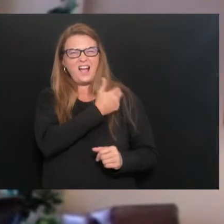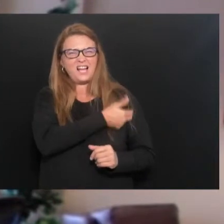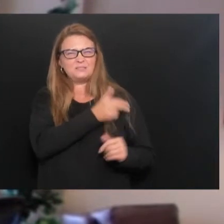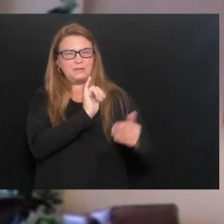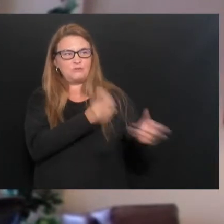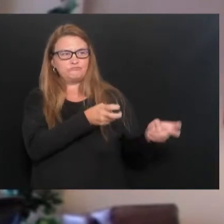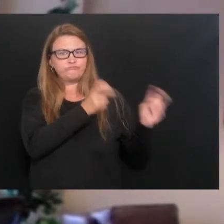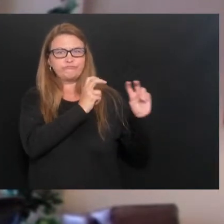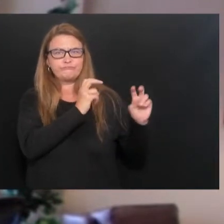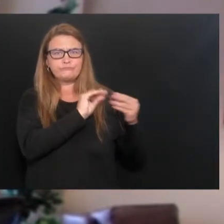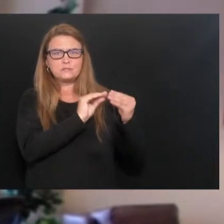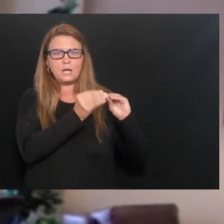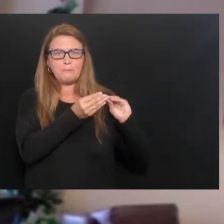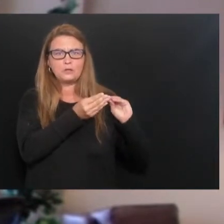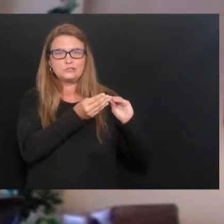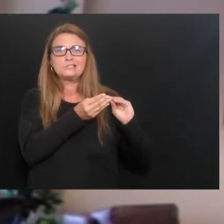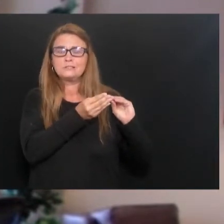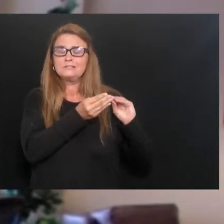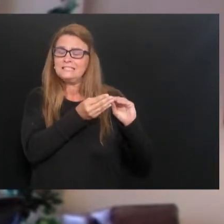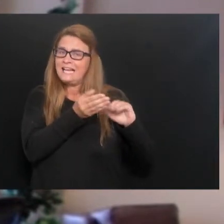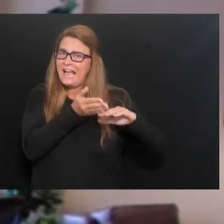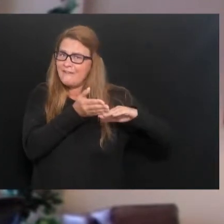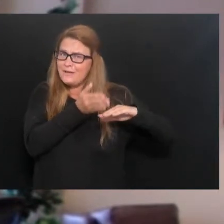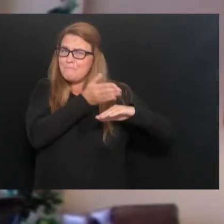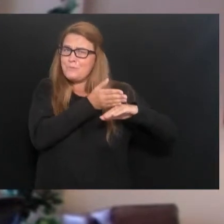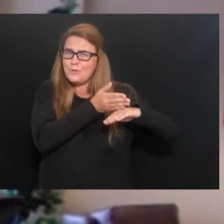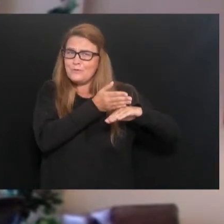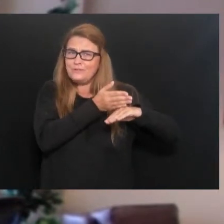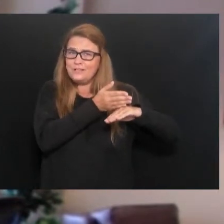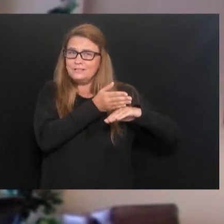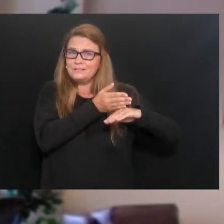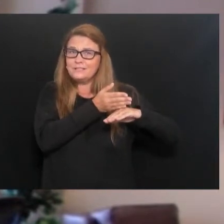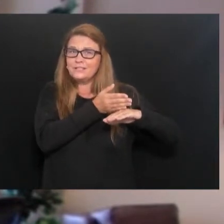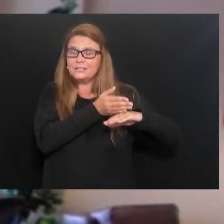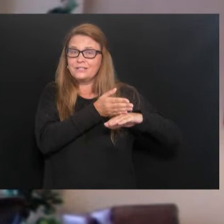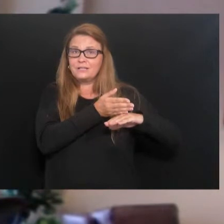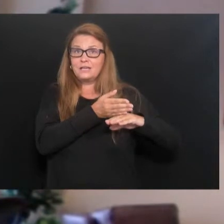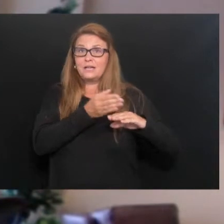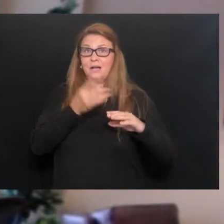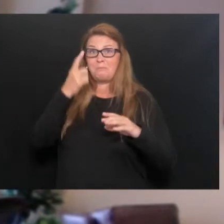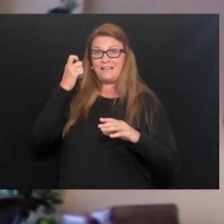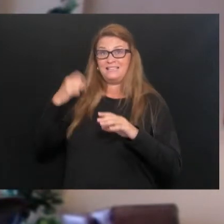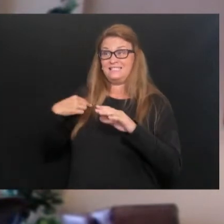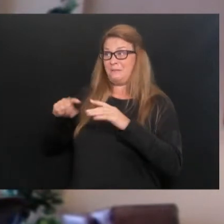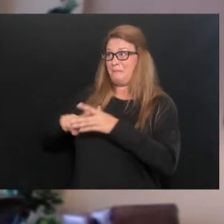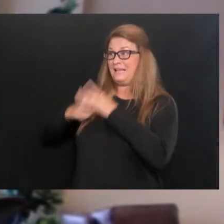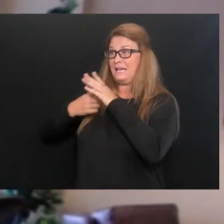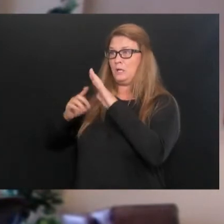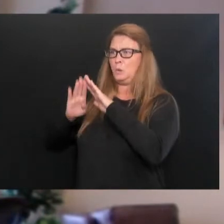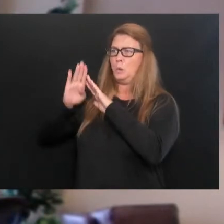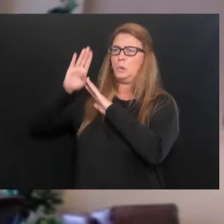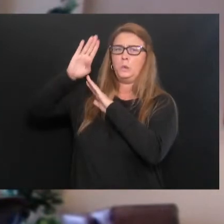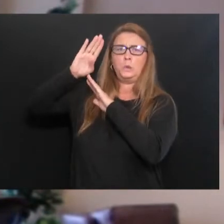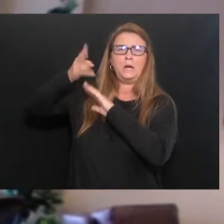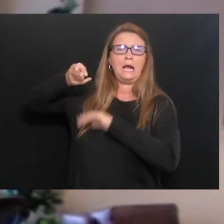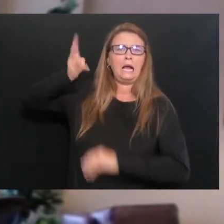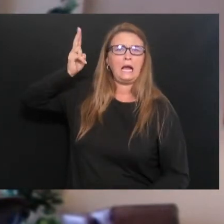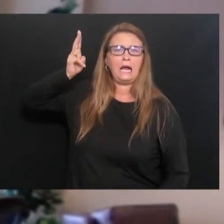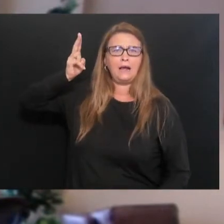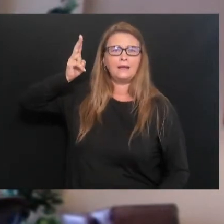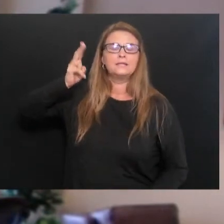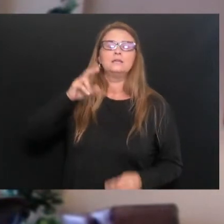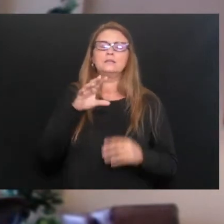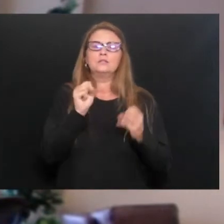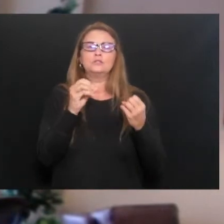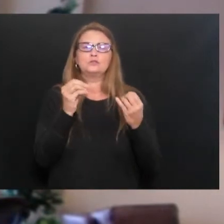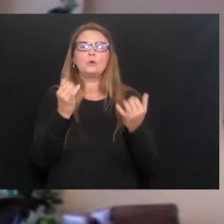while improved some from our high that we experienced during this surge, are still quite high. And we want to